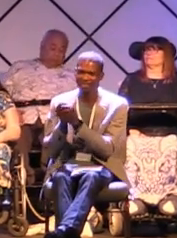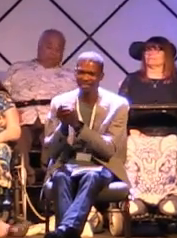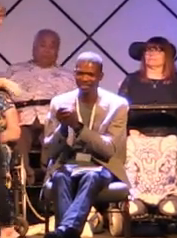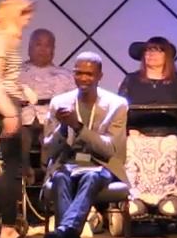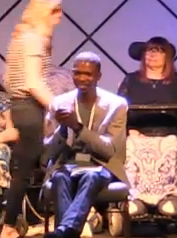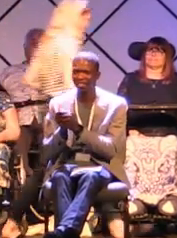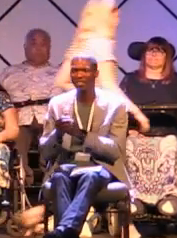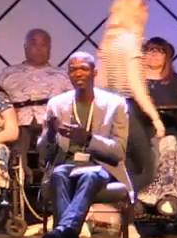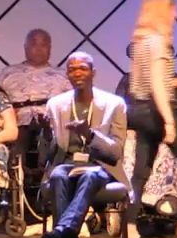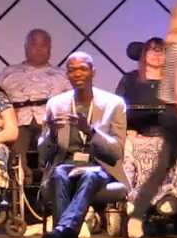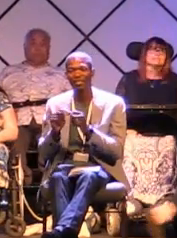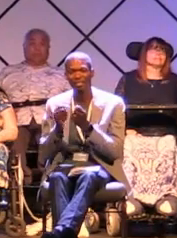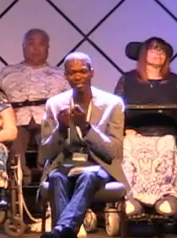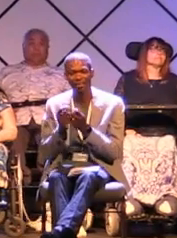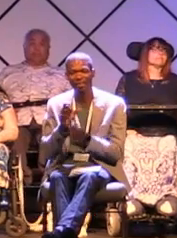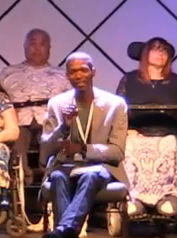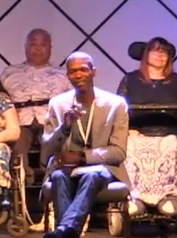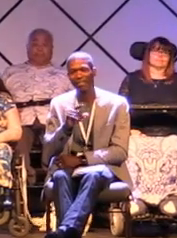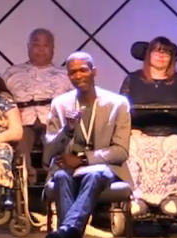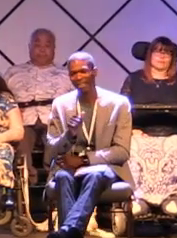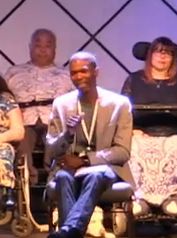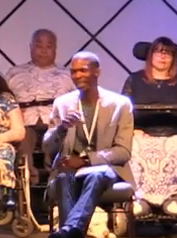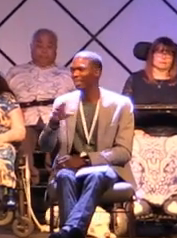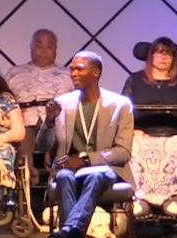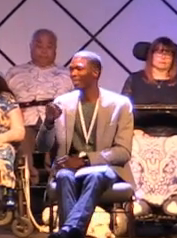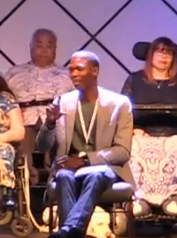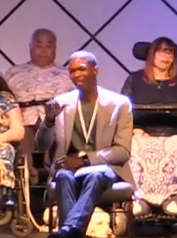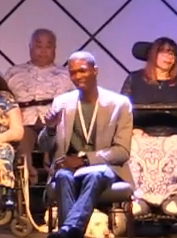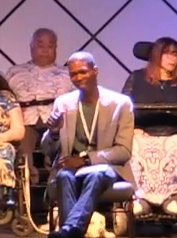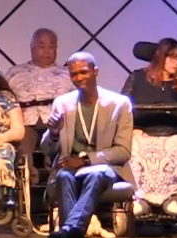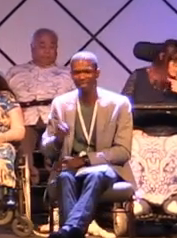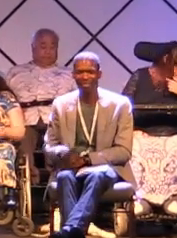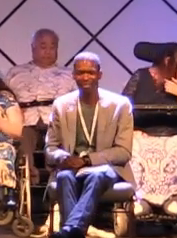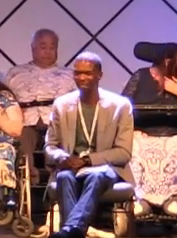Congratulations, service team Sylvia and Nicola.